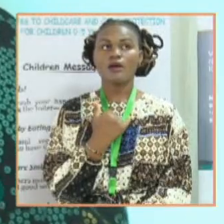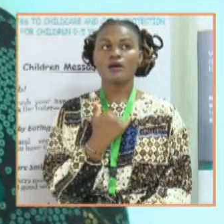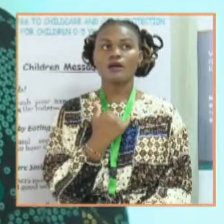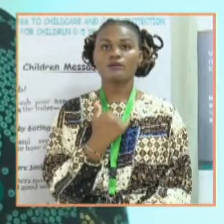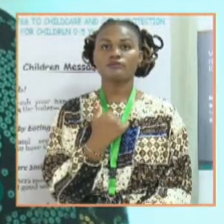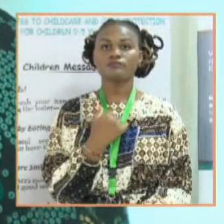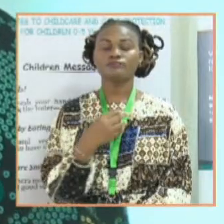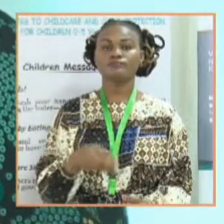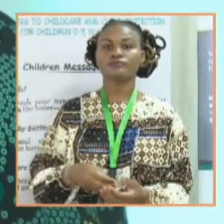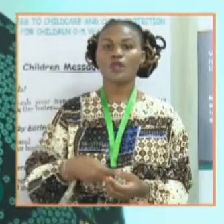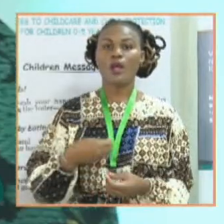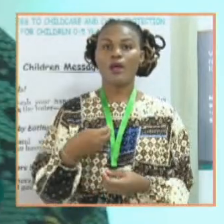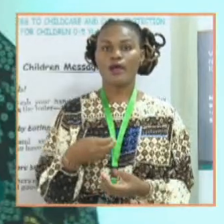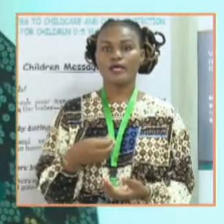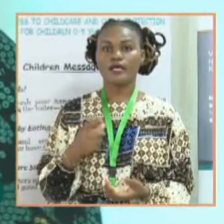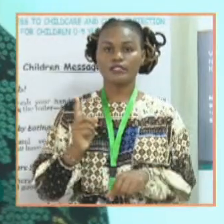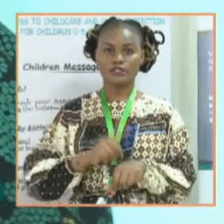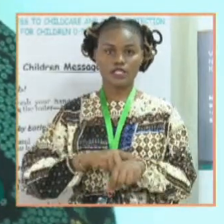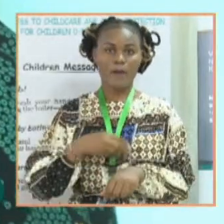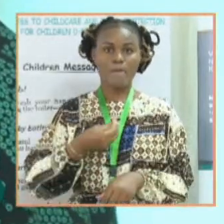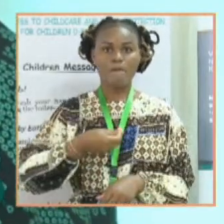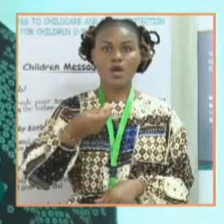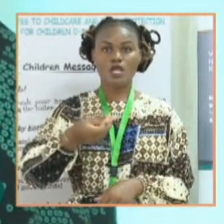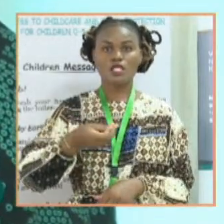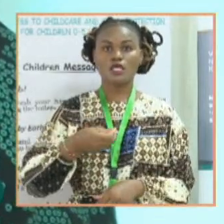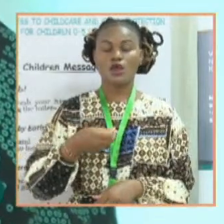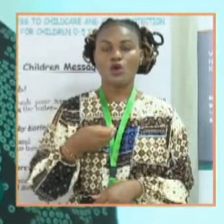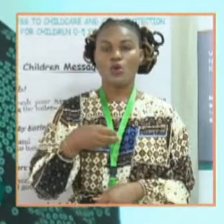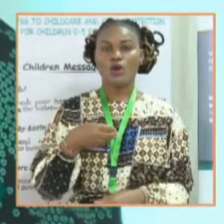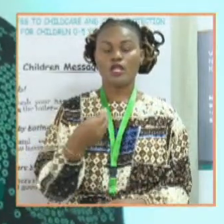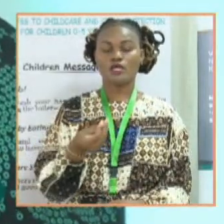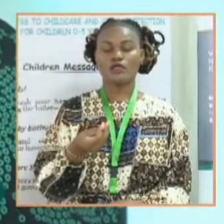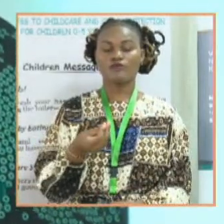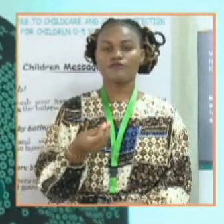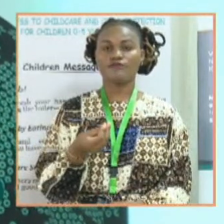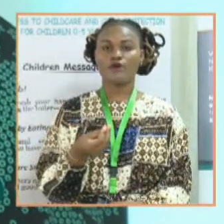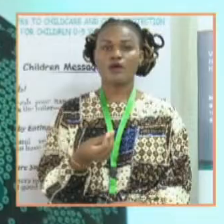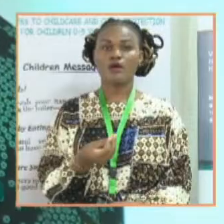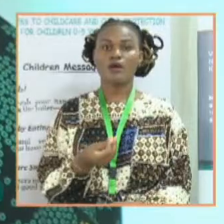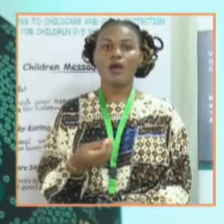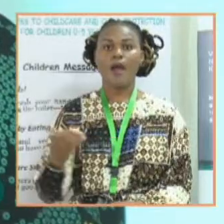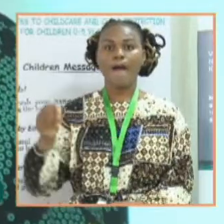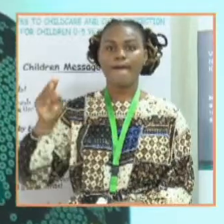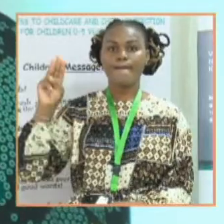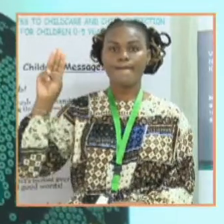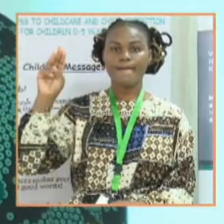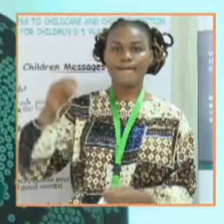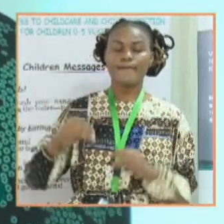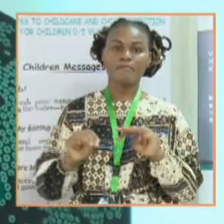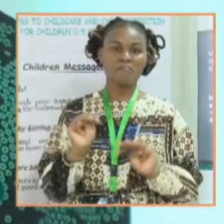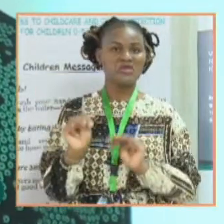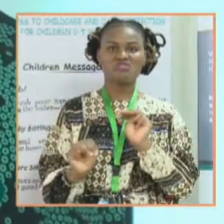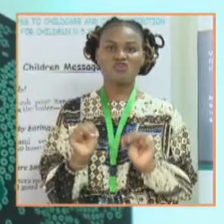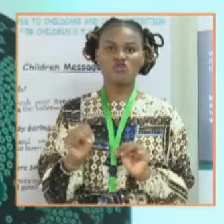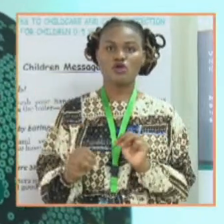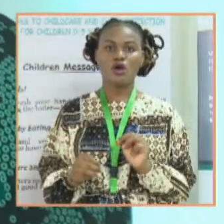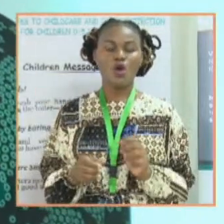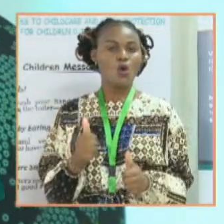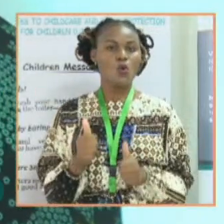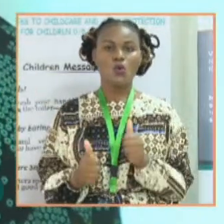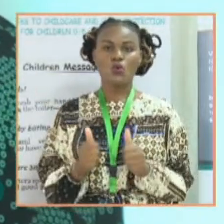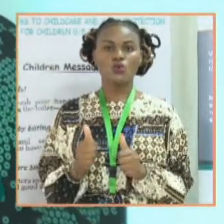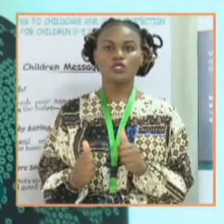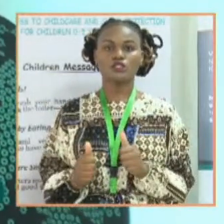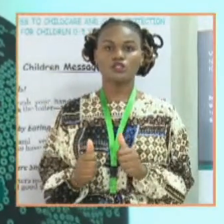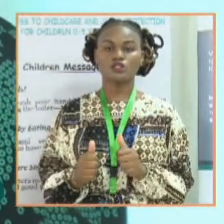And then secondly is methodology. How did you define